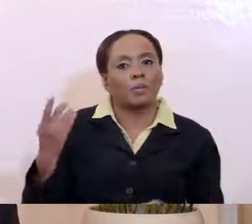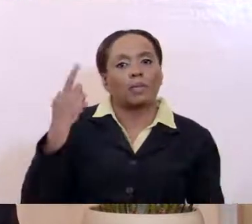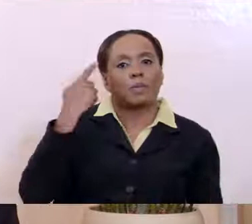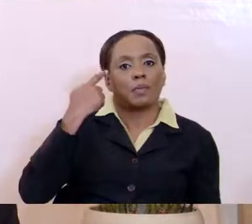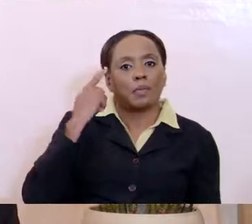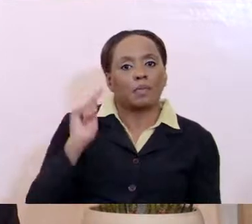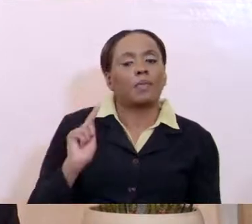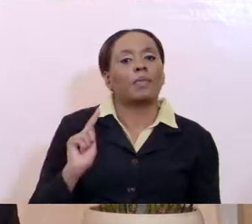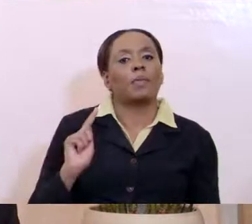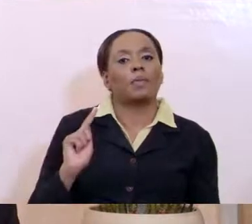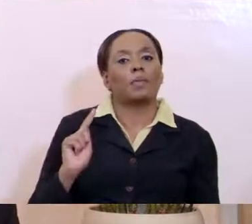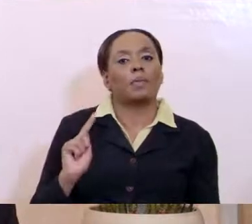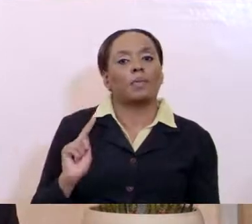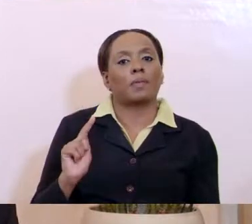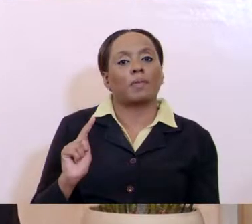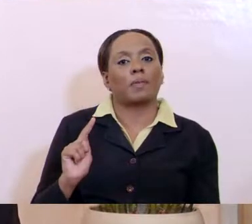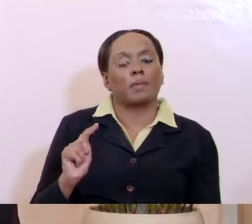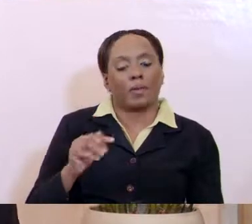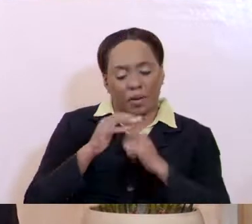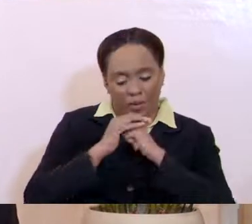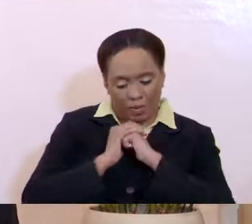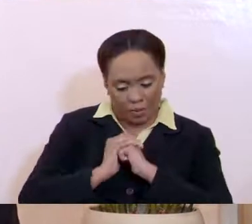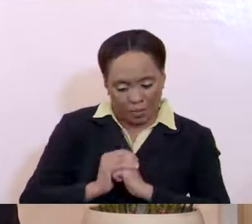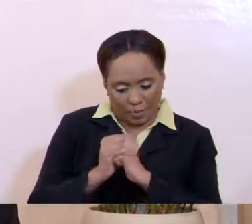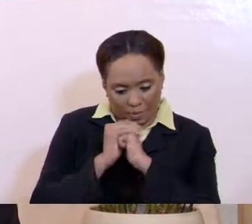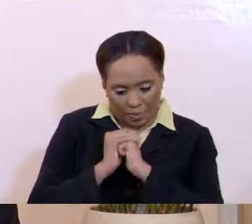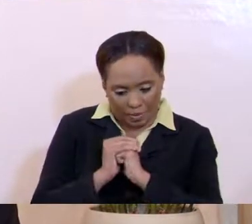of worship,